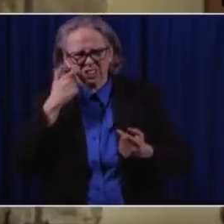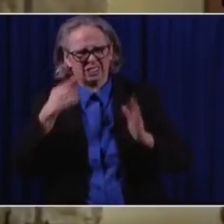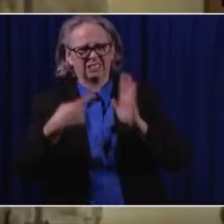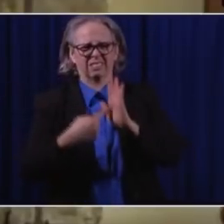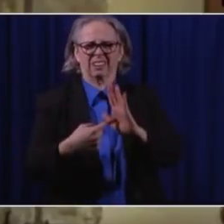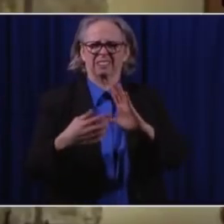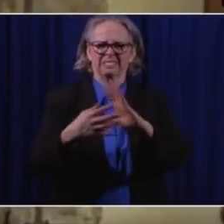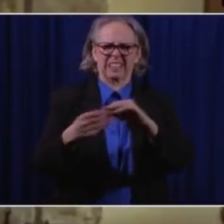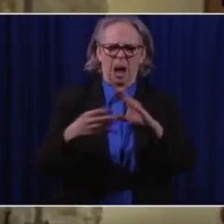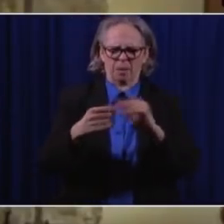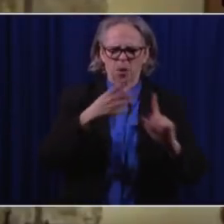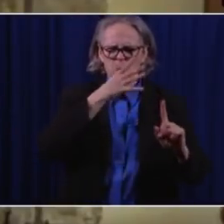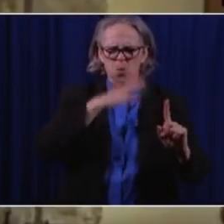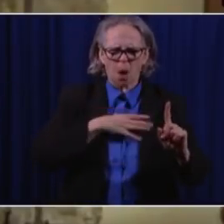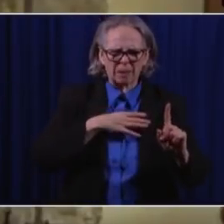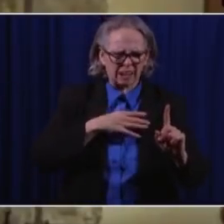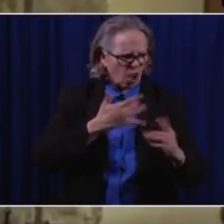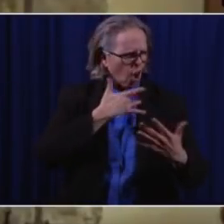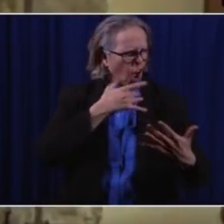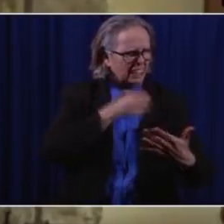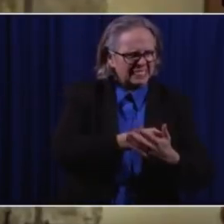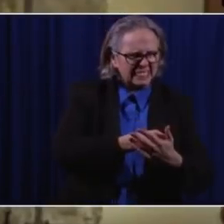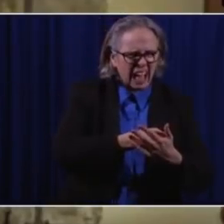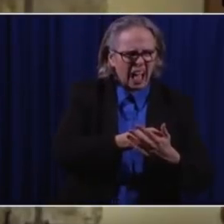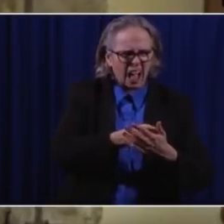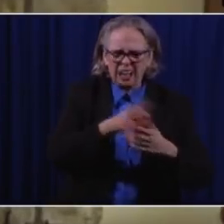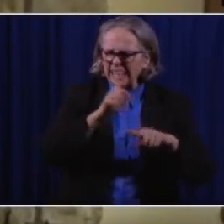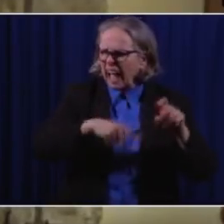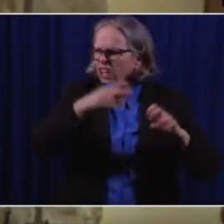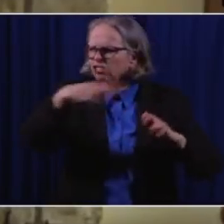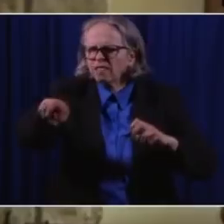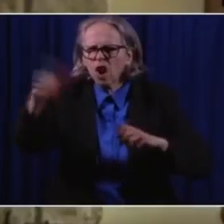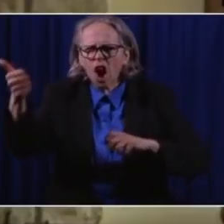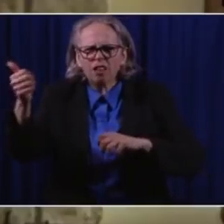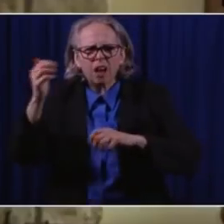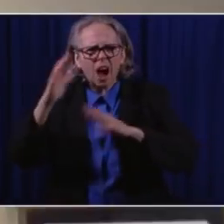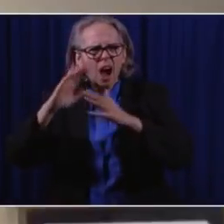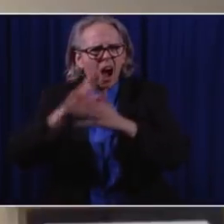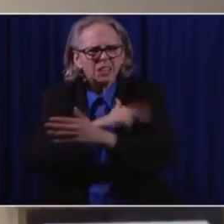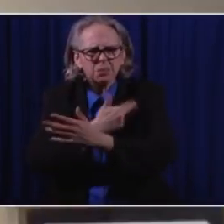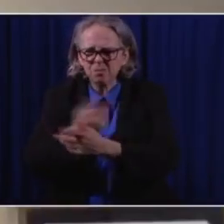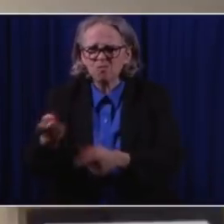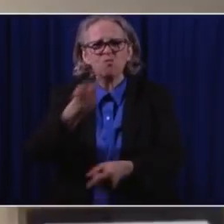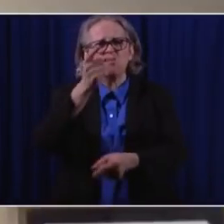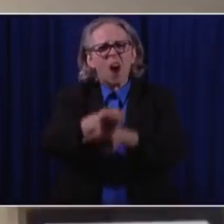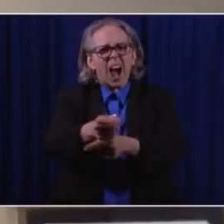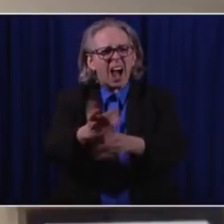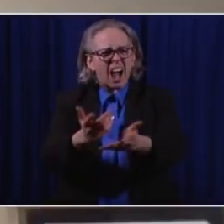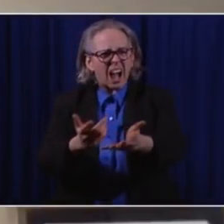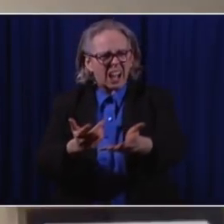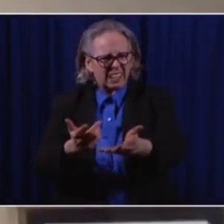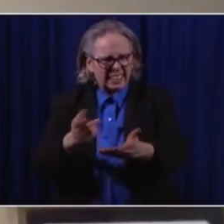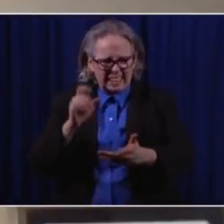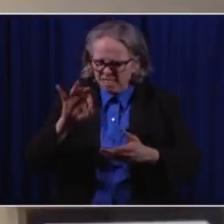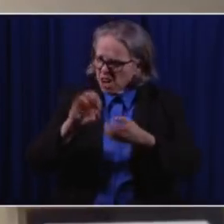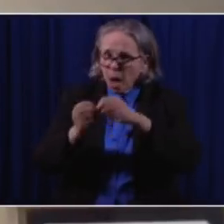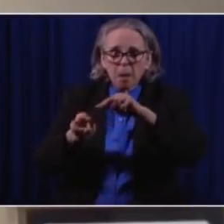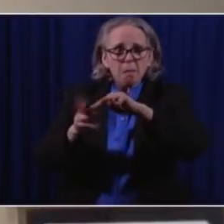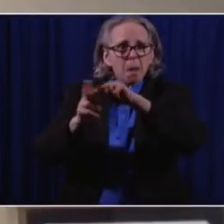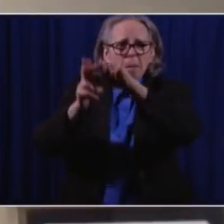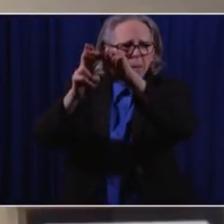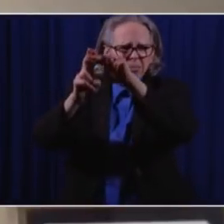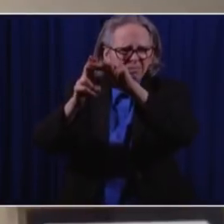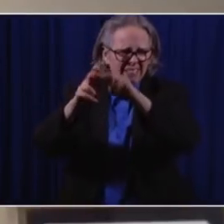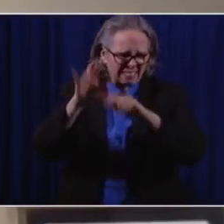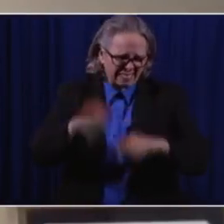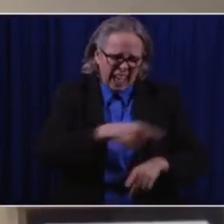of how Right. the focus on COVID and Right. If things don't change, we're going to continue to see more of the same,